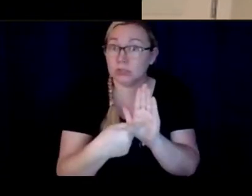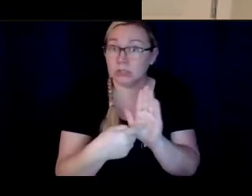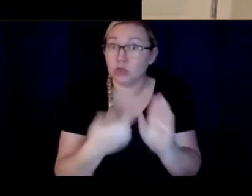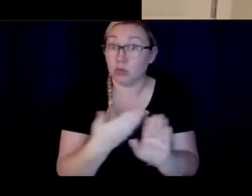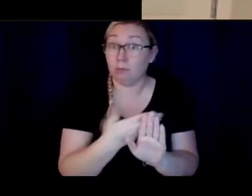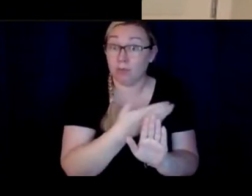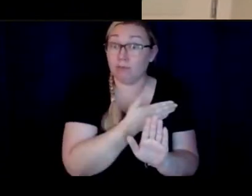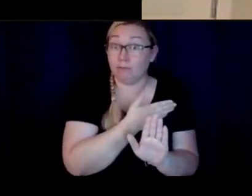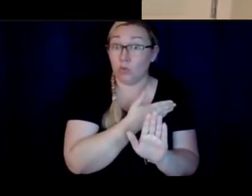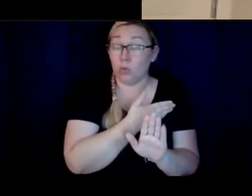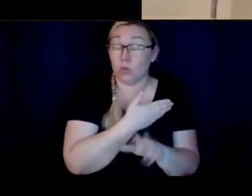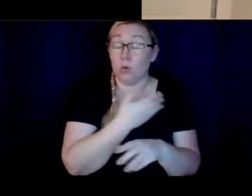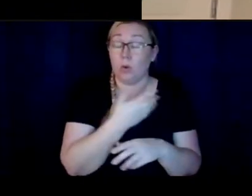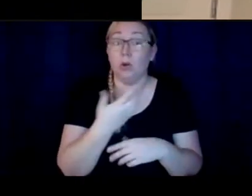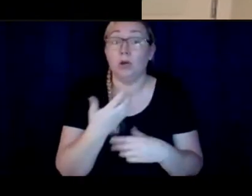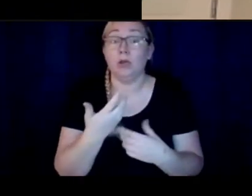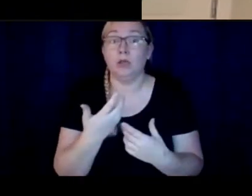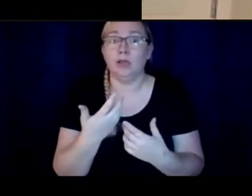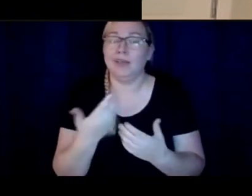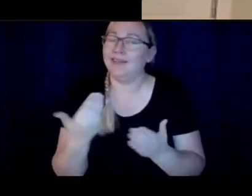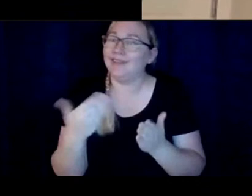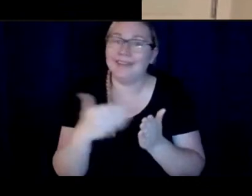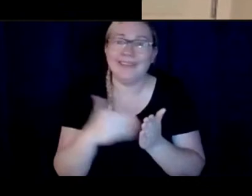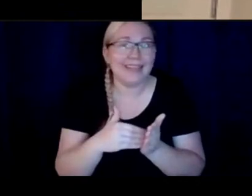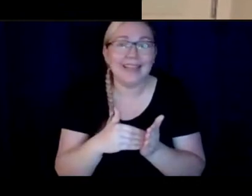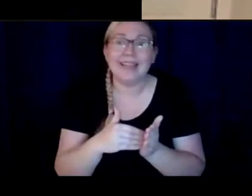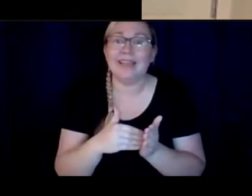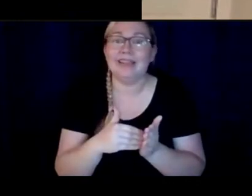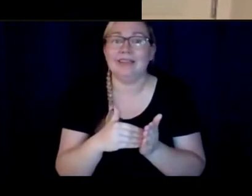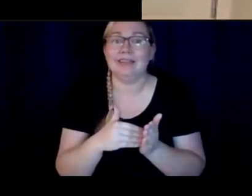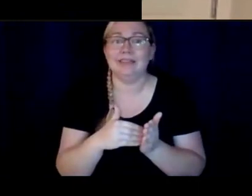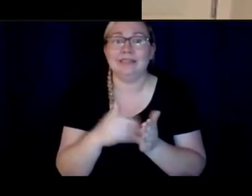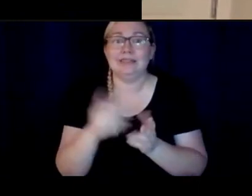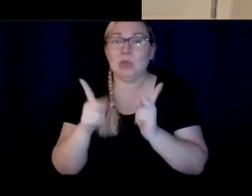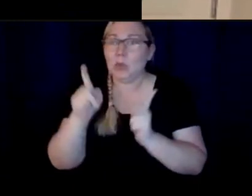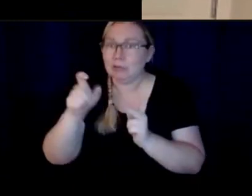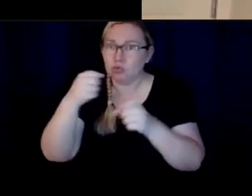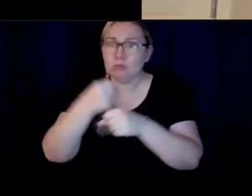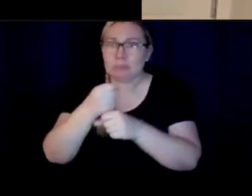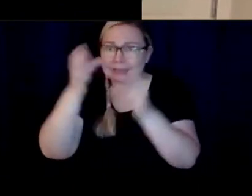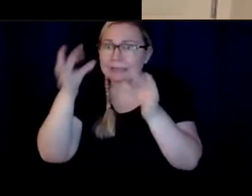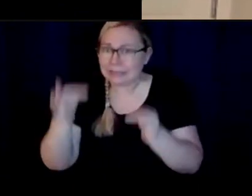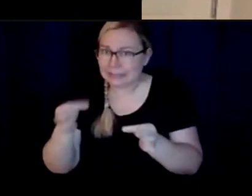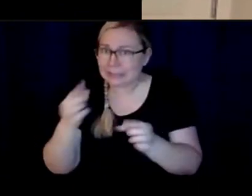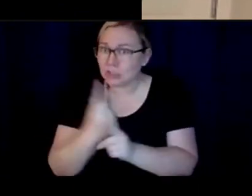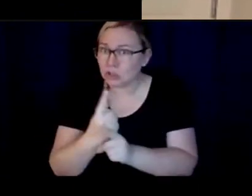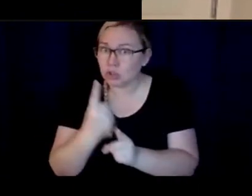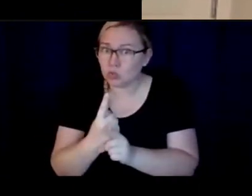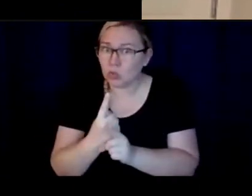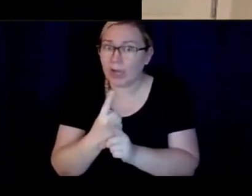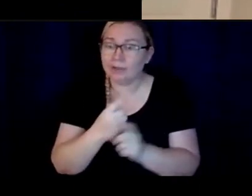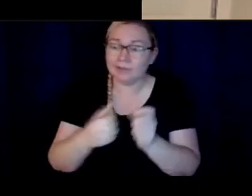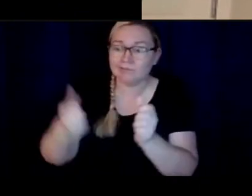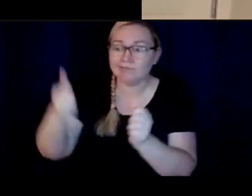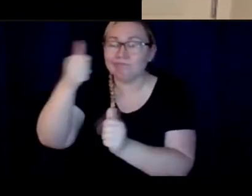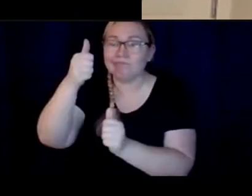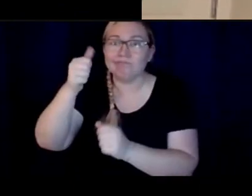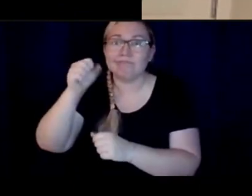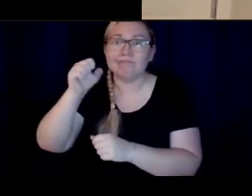and again, you know, it's the people who make decisions, right? It's an executive producer